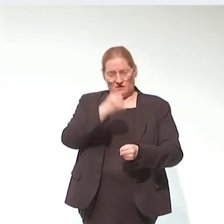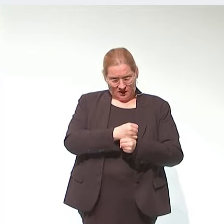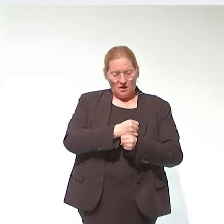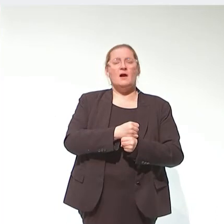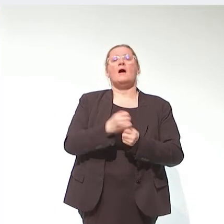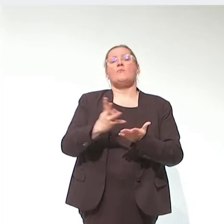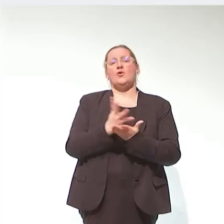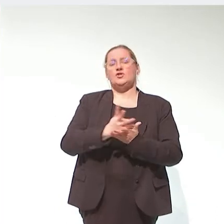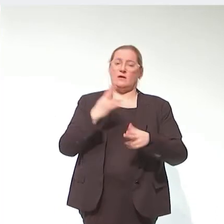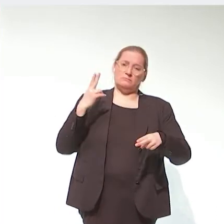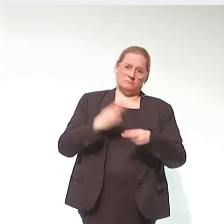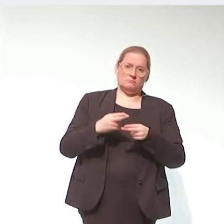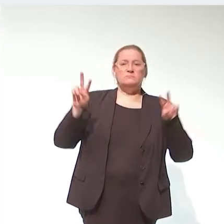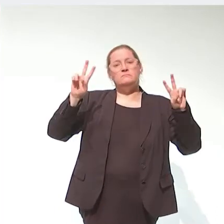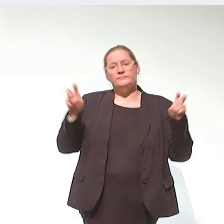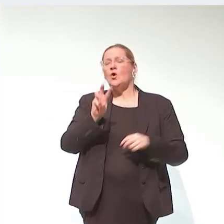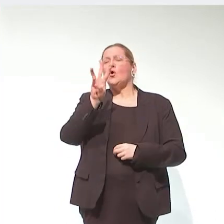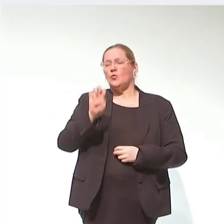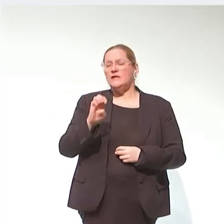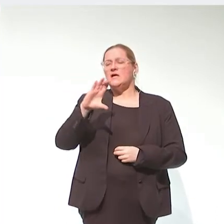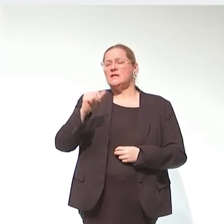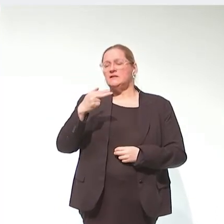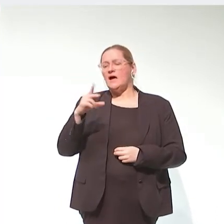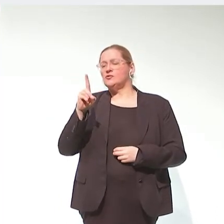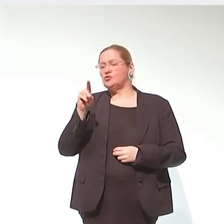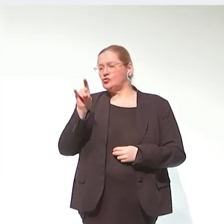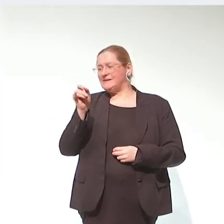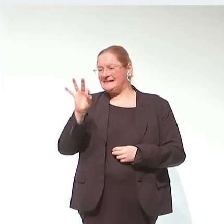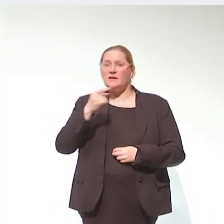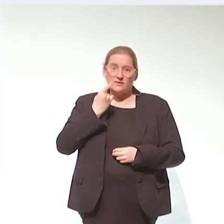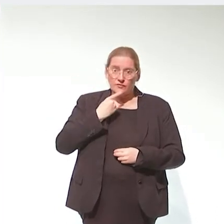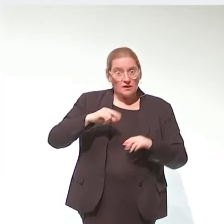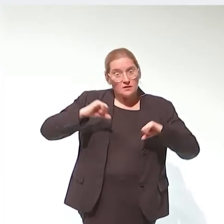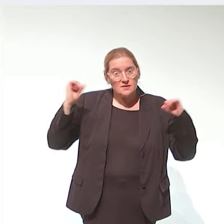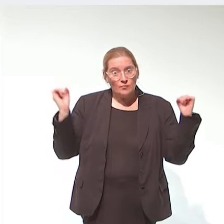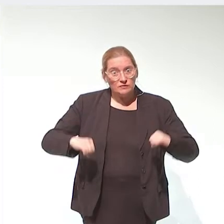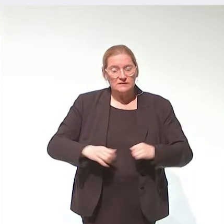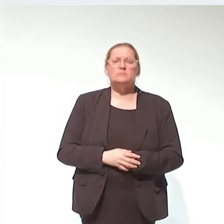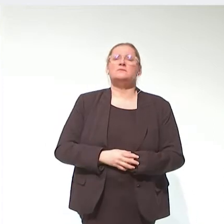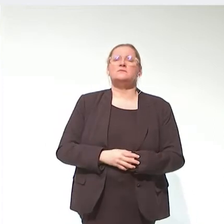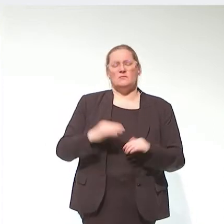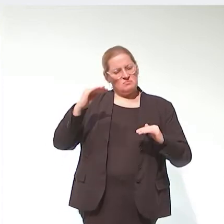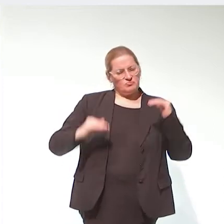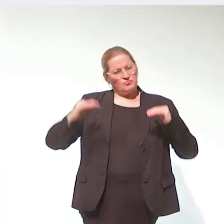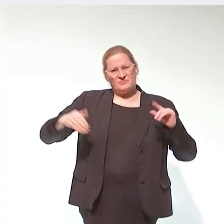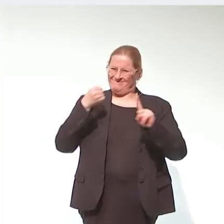promotes equality and combat discrimination of persons with disabilities,